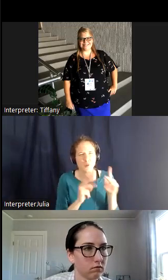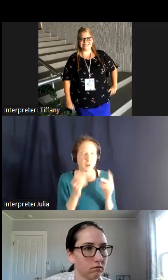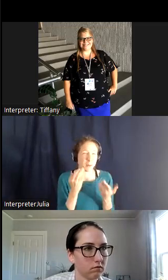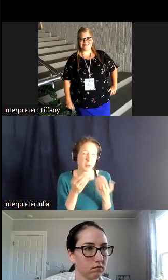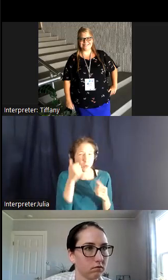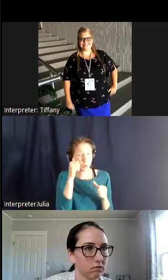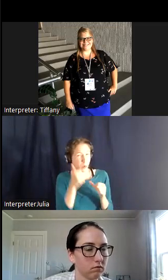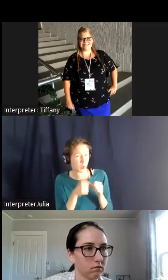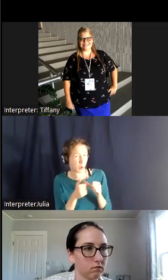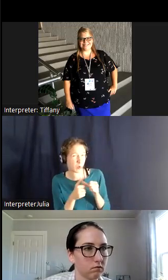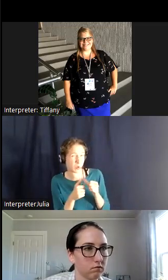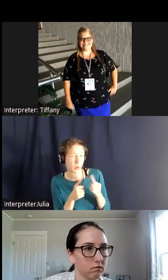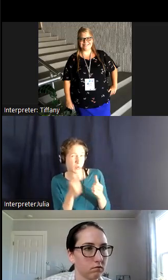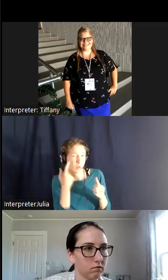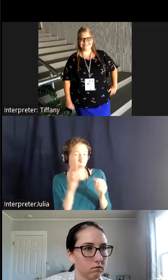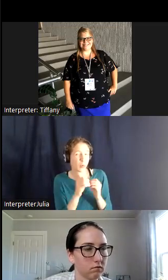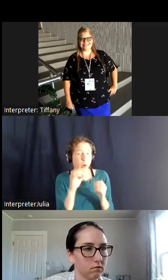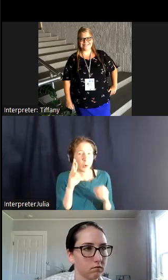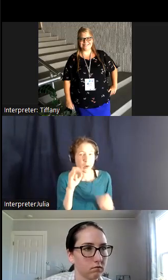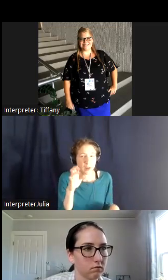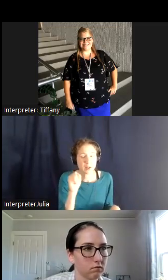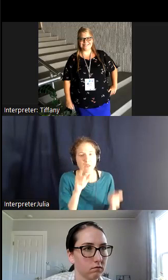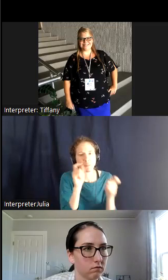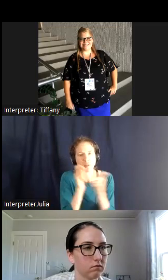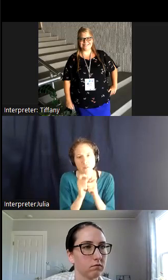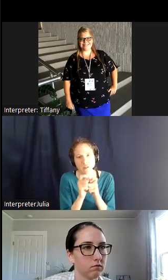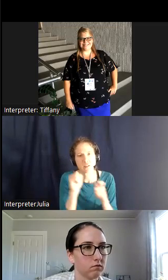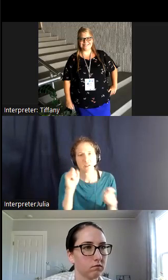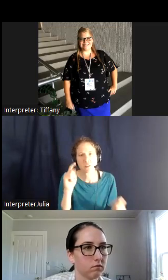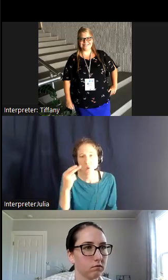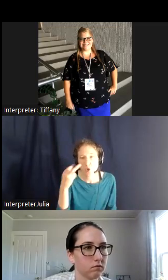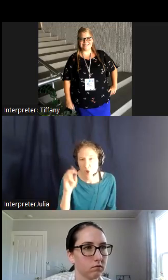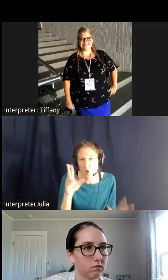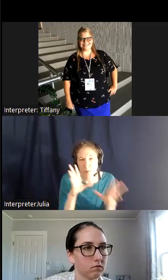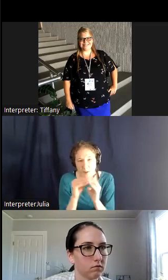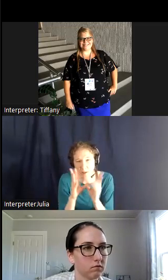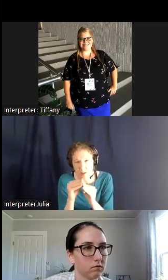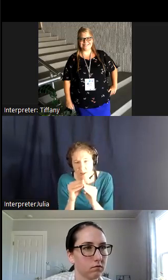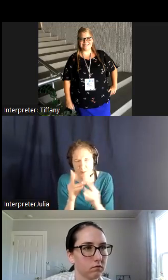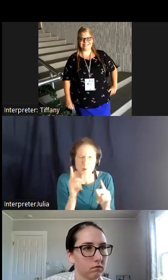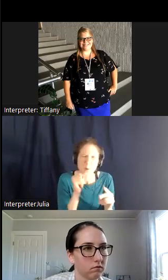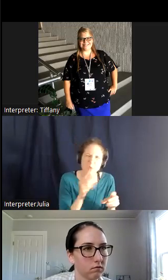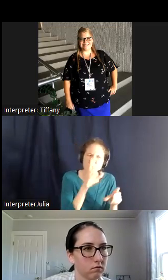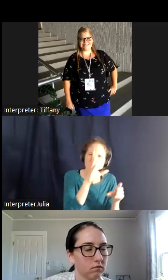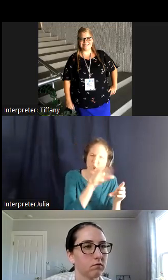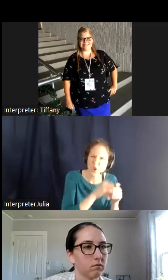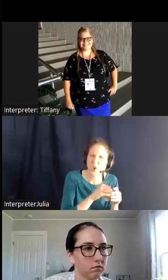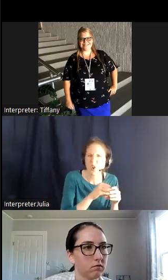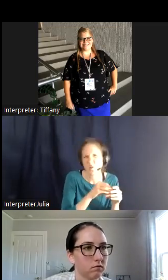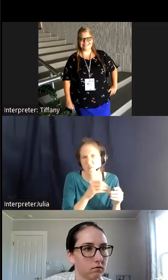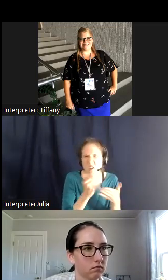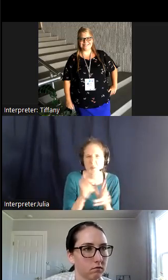a more crisis specific stakeholder meeting, we talked about not having that level